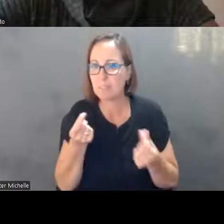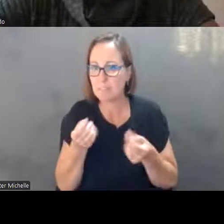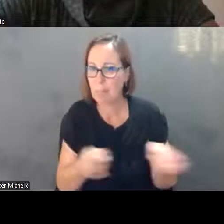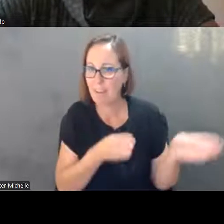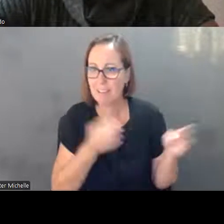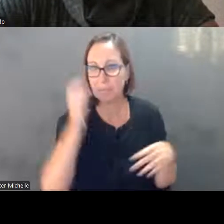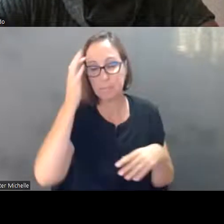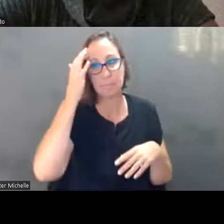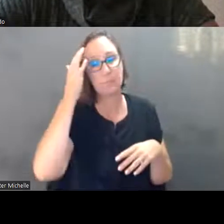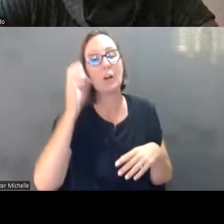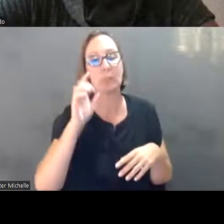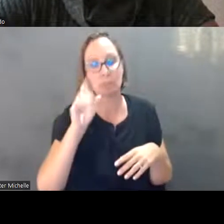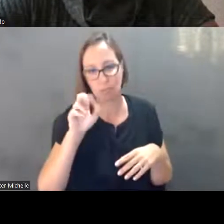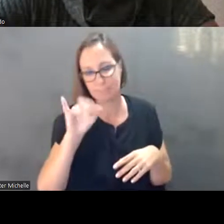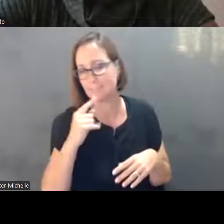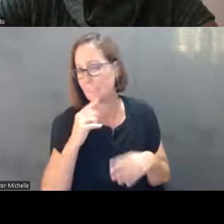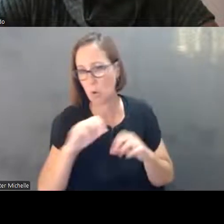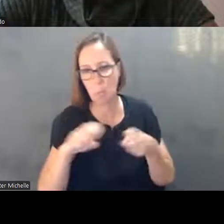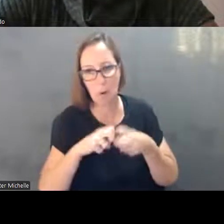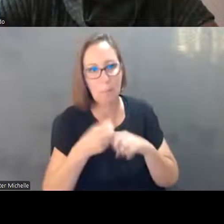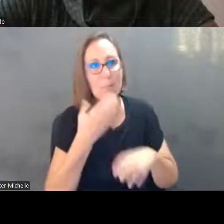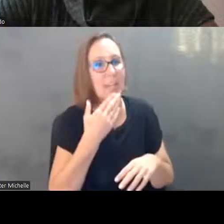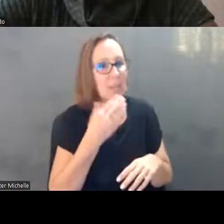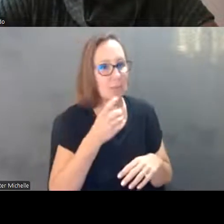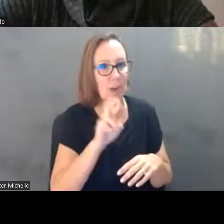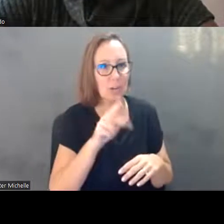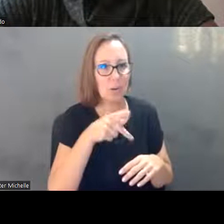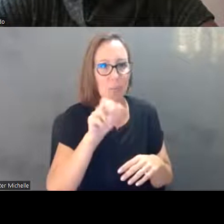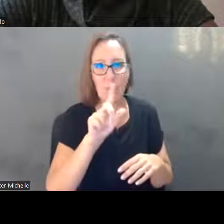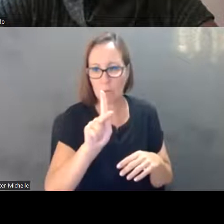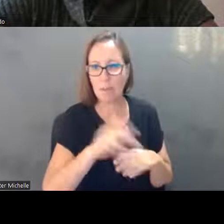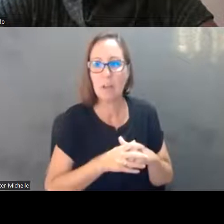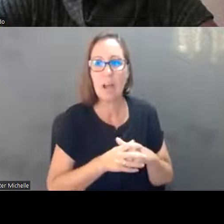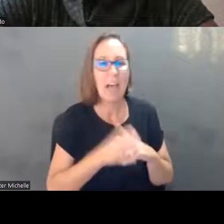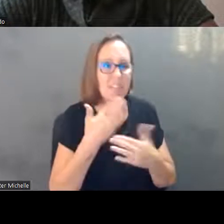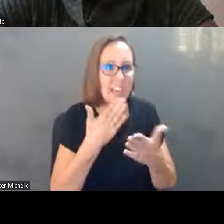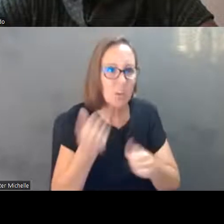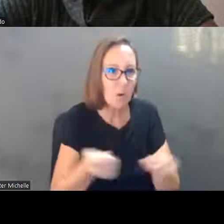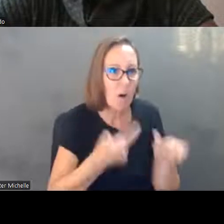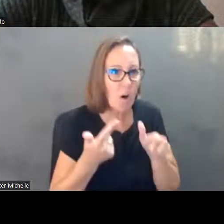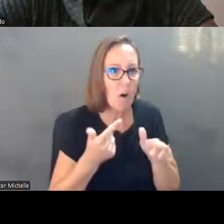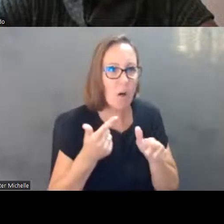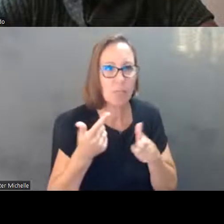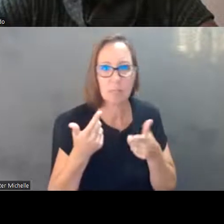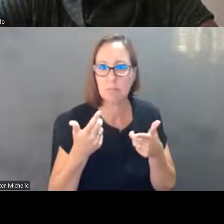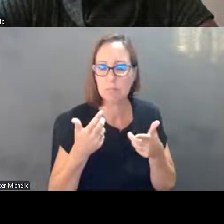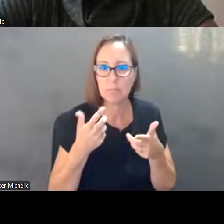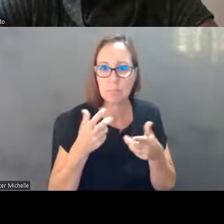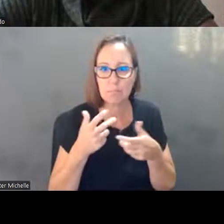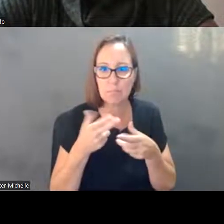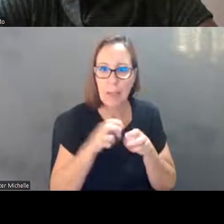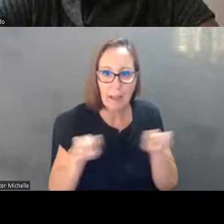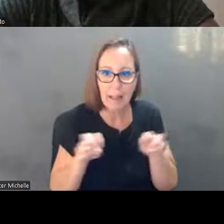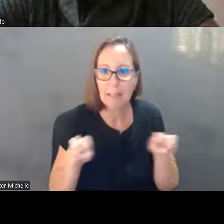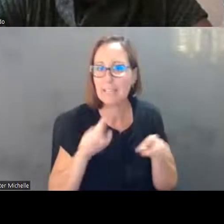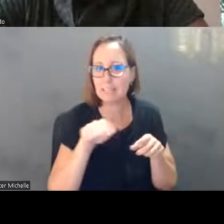Yes, no problem. Thank you so much, Dr. Polk, and to the panelists, my fellow panelists, Lori, Winnie, and Dr. Spetz. It's just